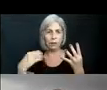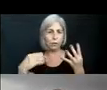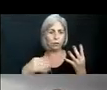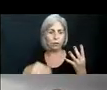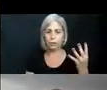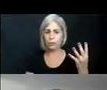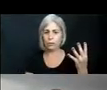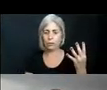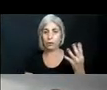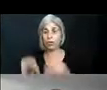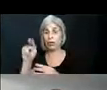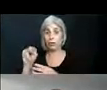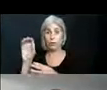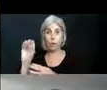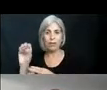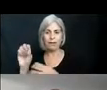New Orleans.